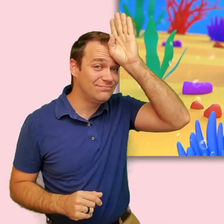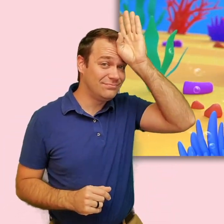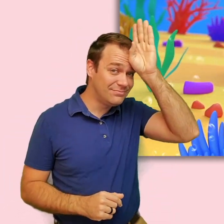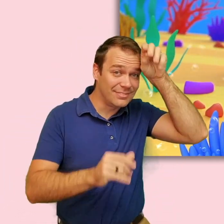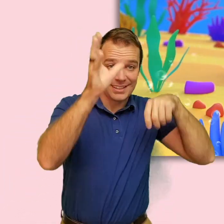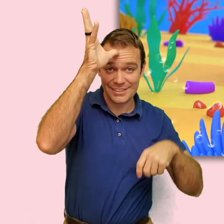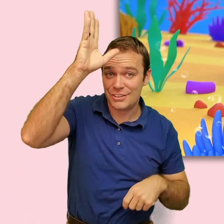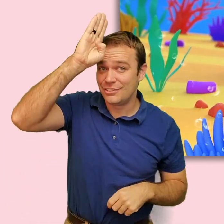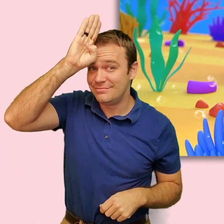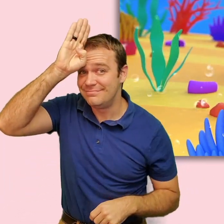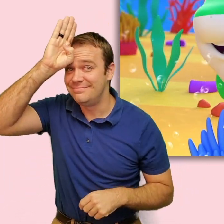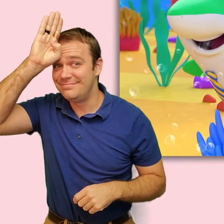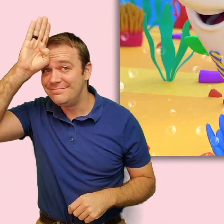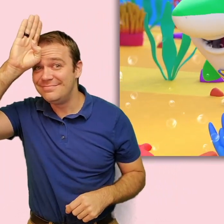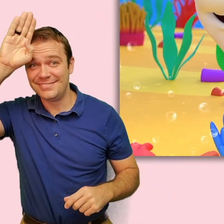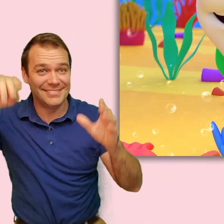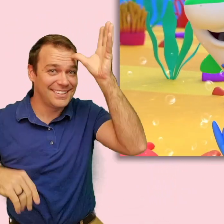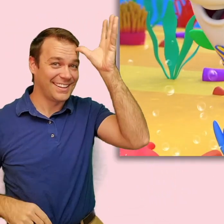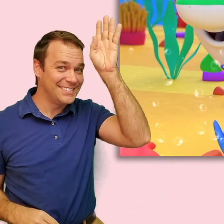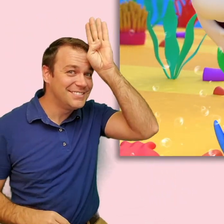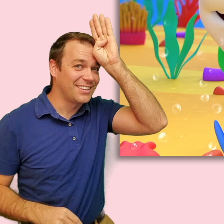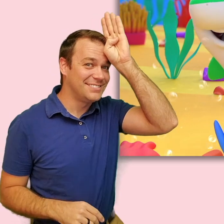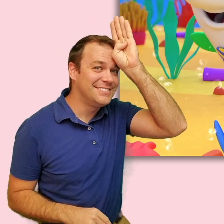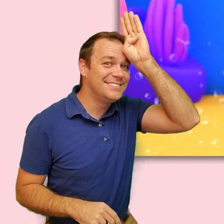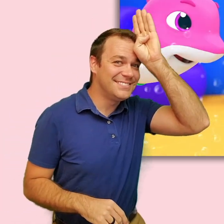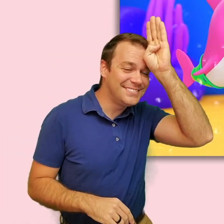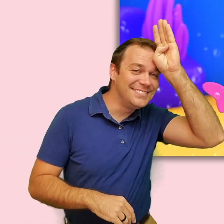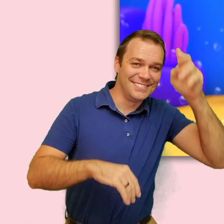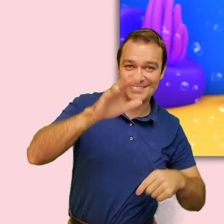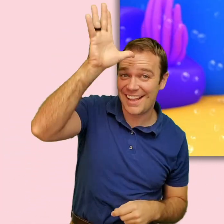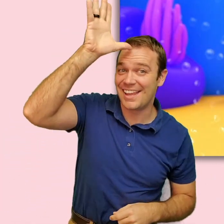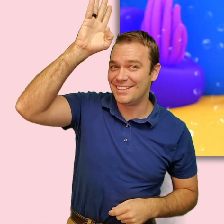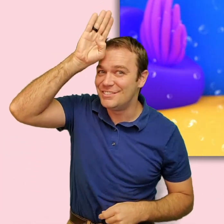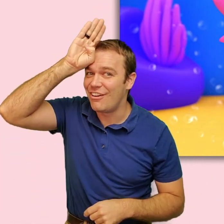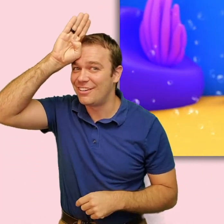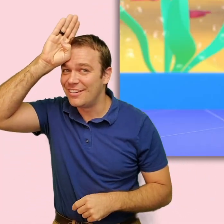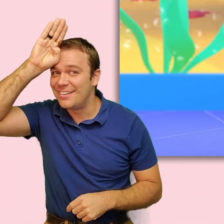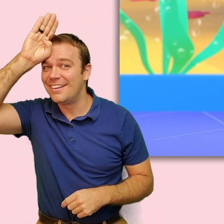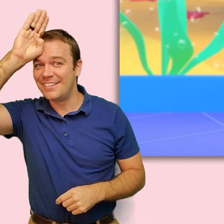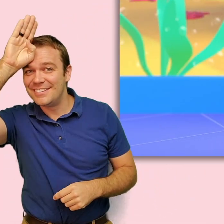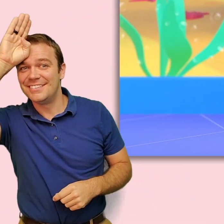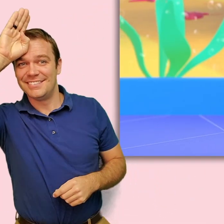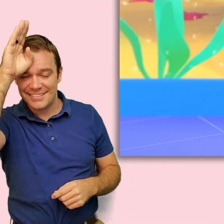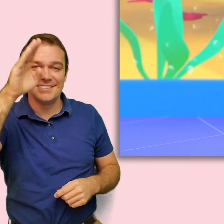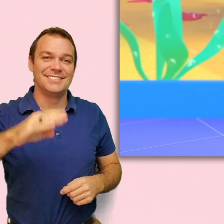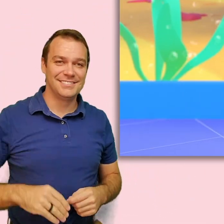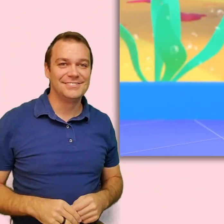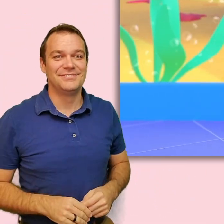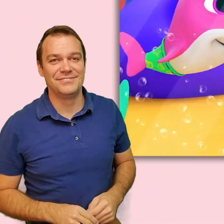Daddy shark doo doo doo doo doo doo. Daddy shark doo doo doo doo doo doo. Daddy shark doo doo doo doo doo doo. Daddy